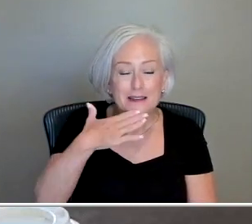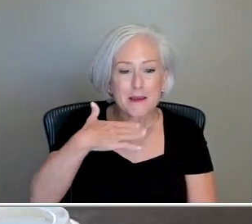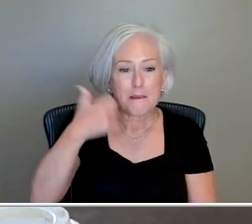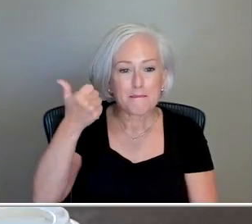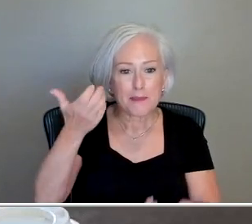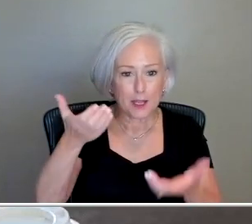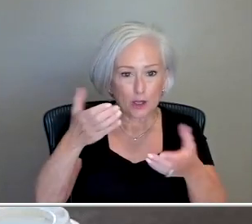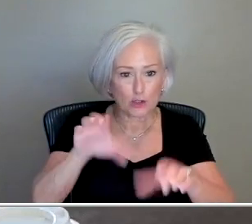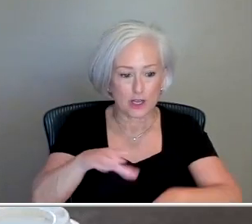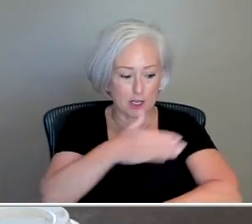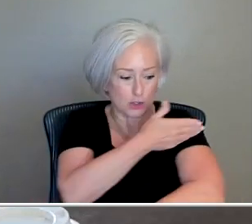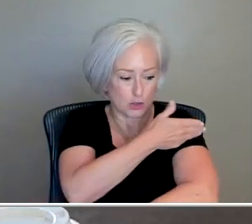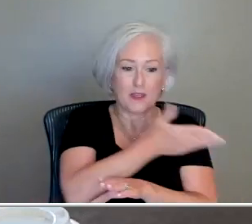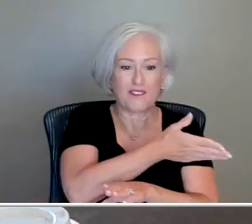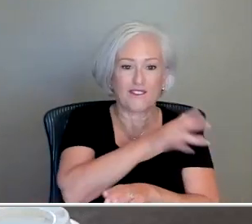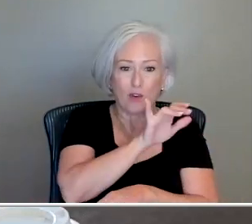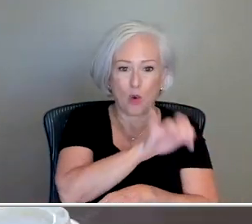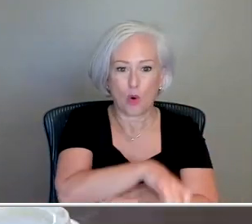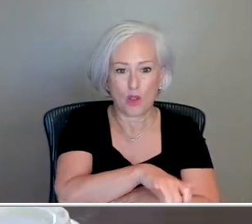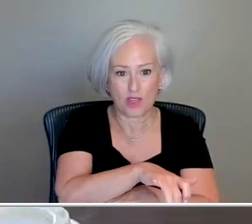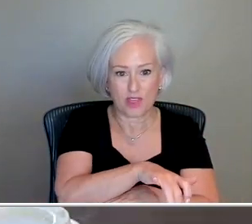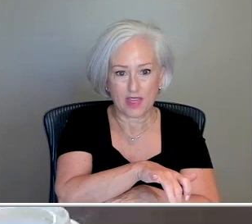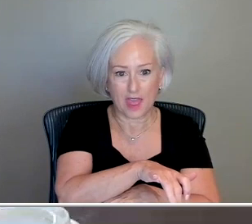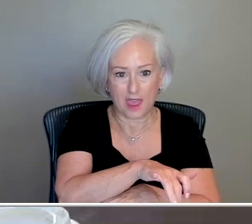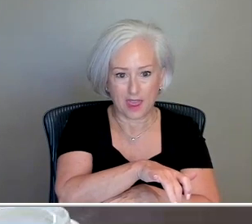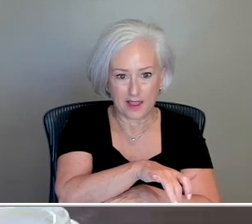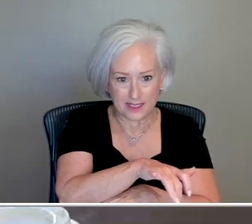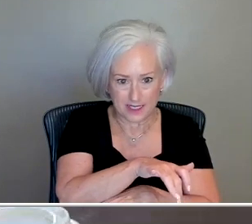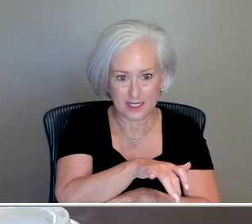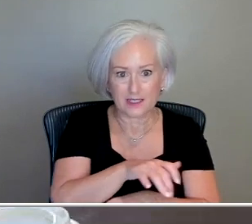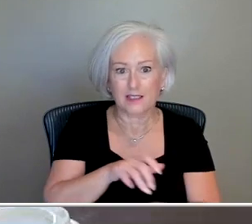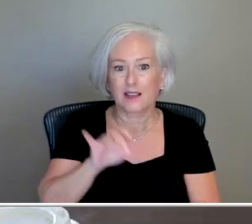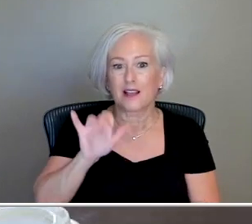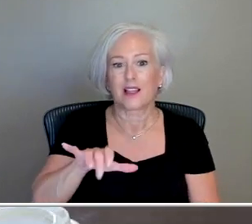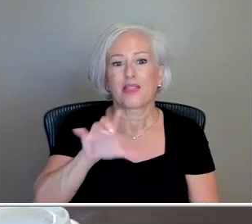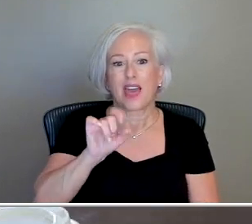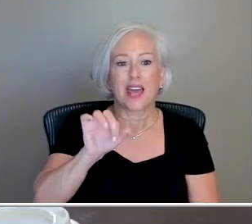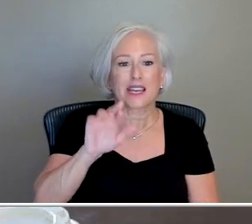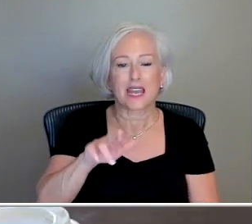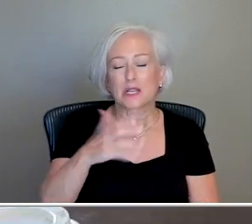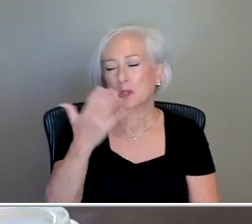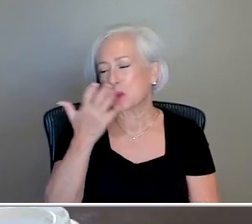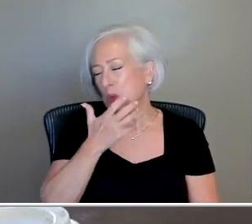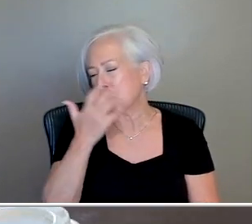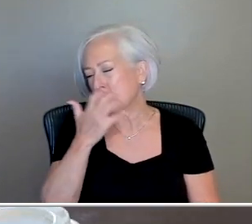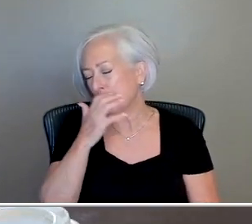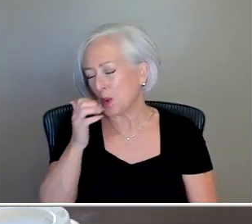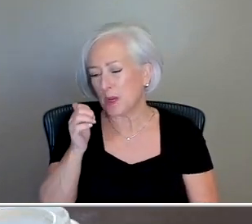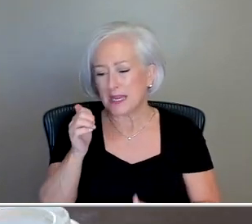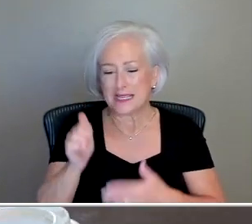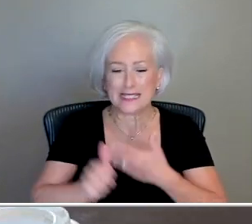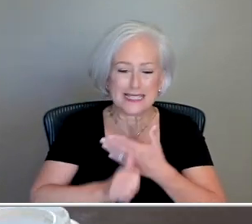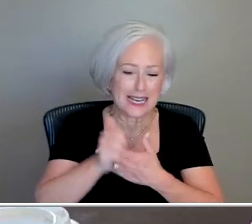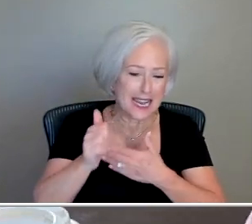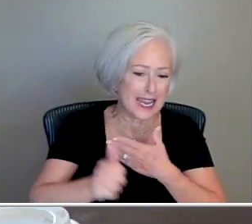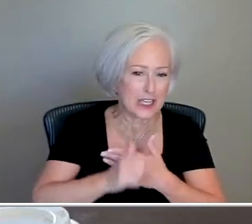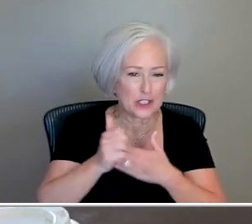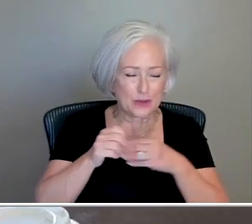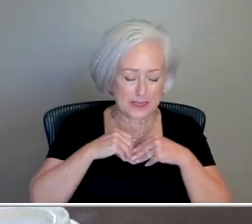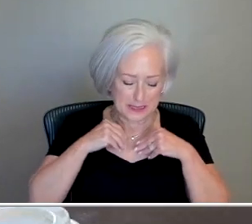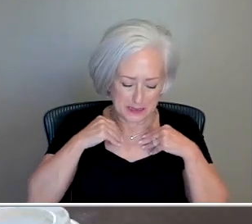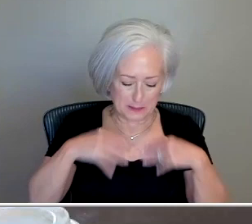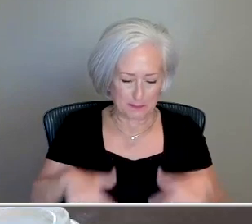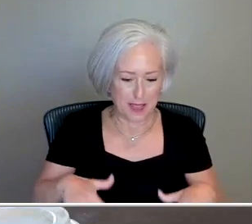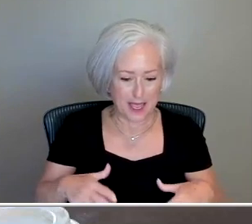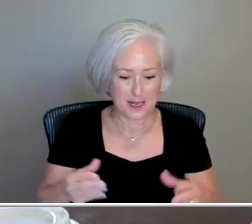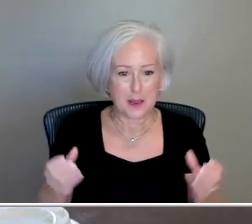the early 90s, it was like, oh, that cancer is so dangerous, so it spread so much, it'd be safer to cut off like my